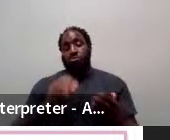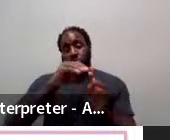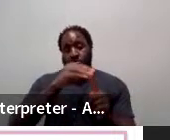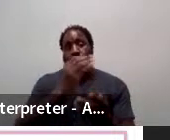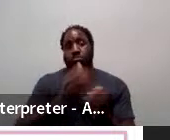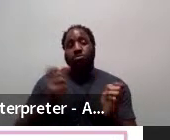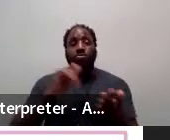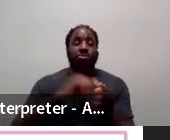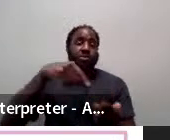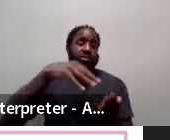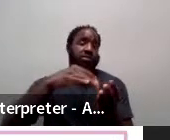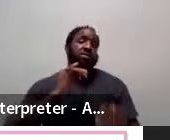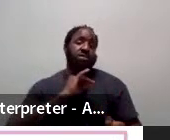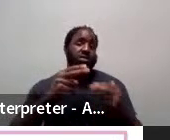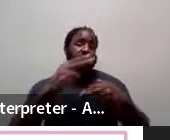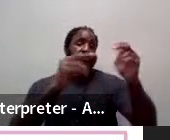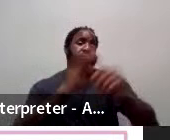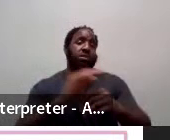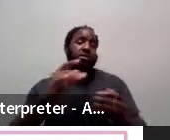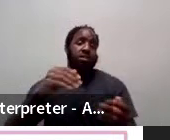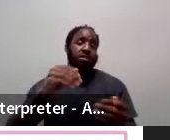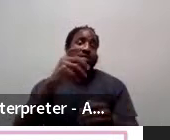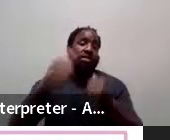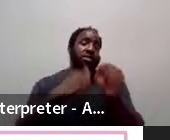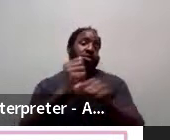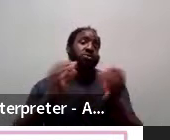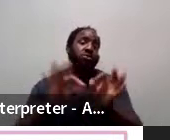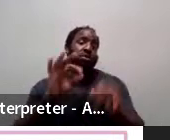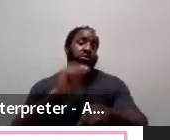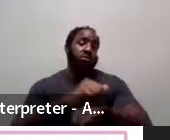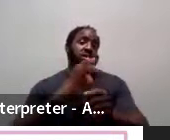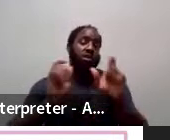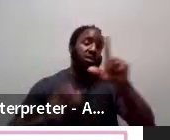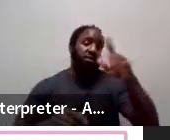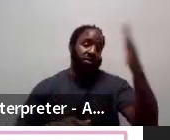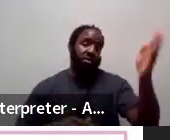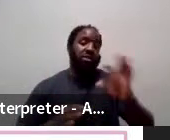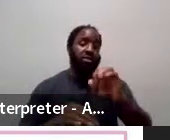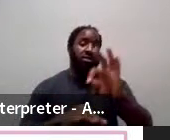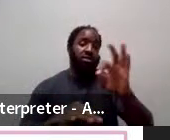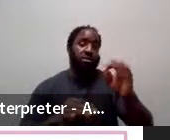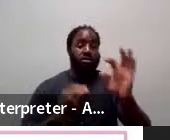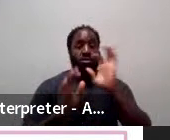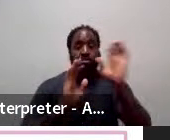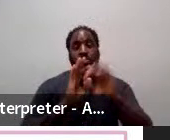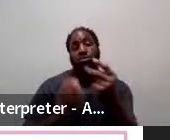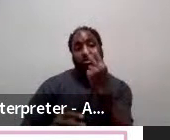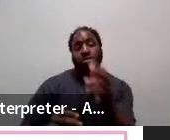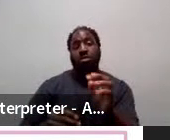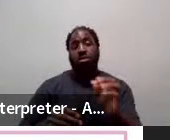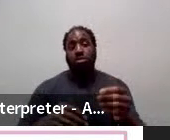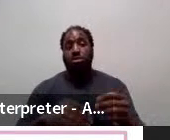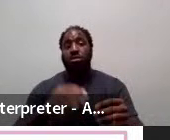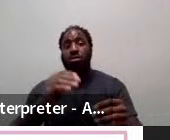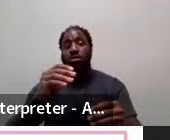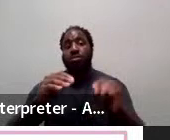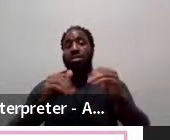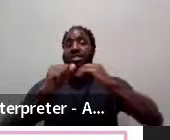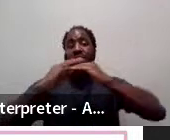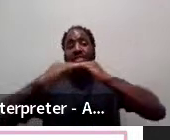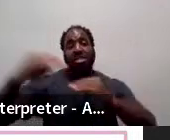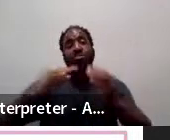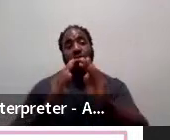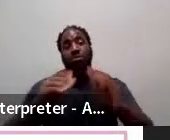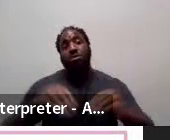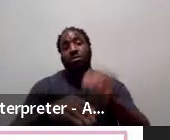this study is really building on a decade's worth of work. On the left-hand side there, you see an image from the cover of a former Sustainable Communities in the Bronx